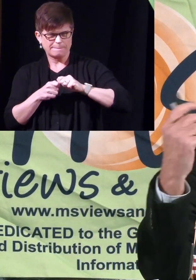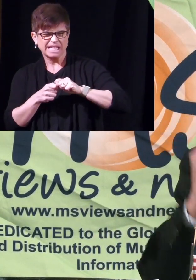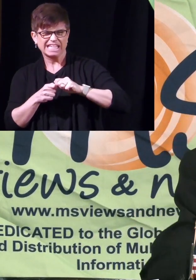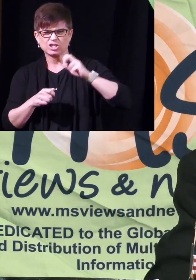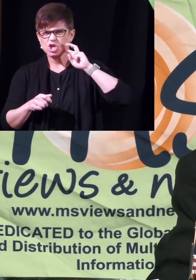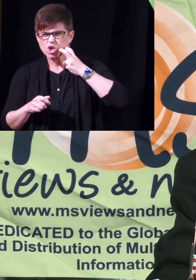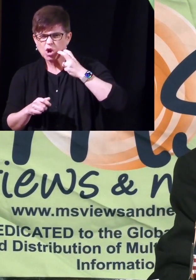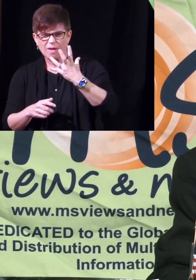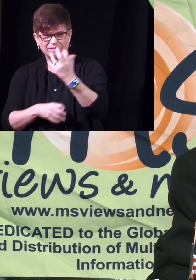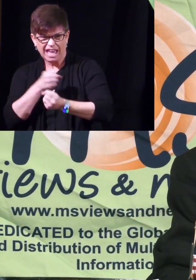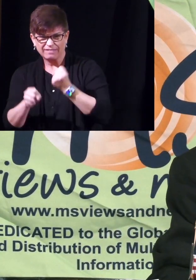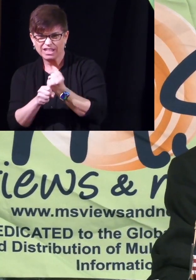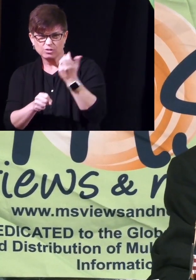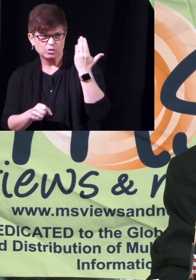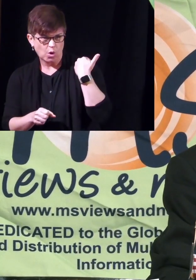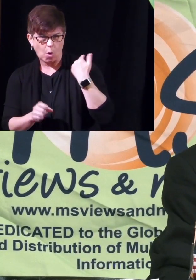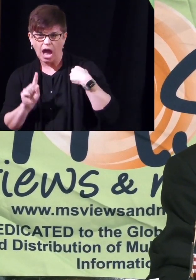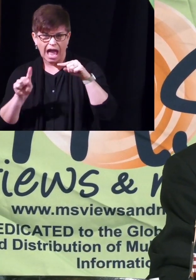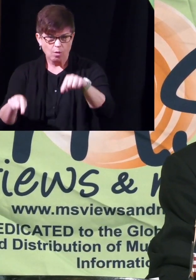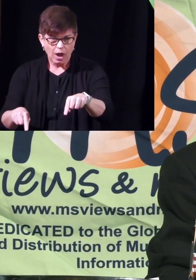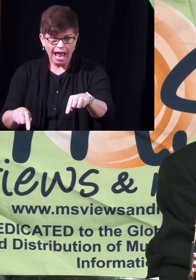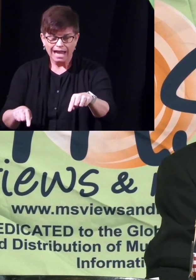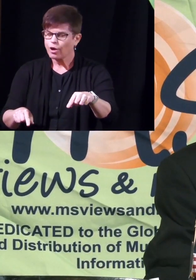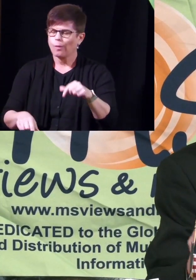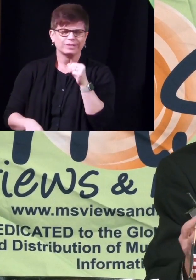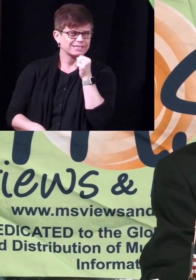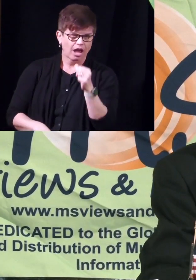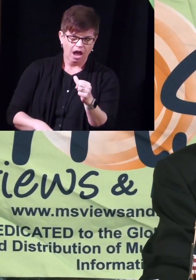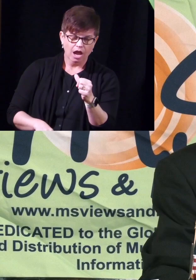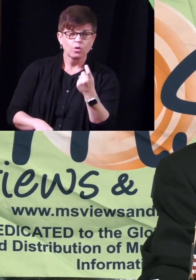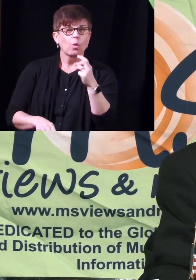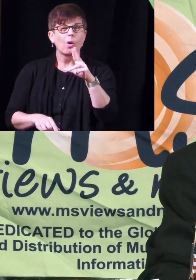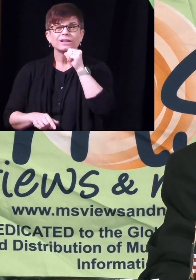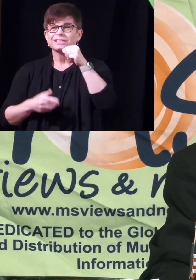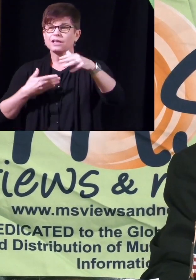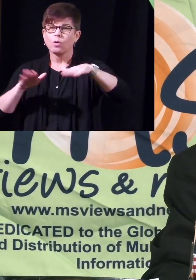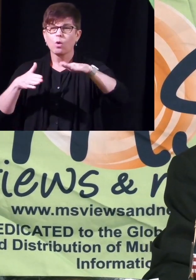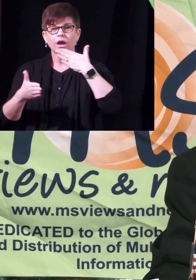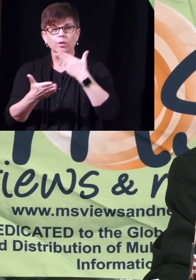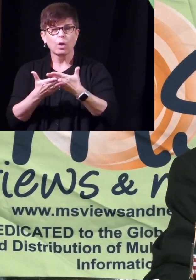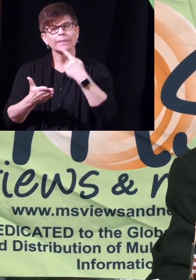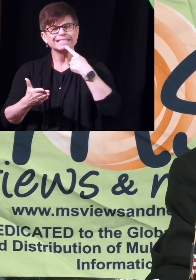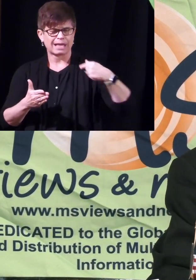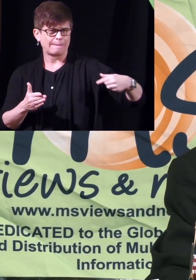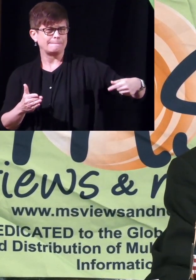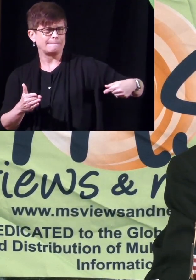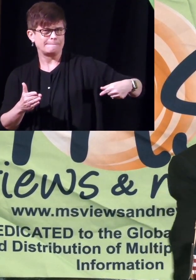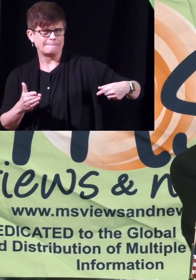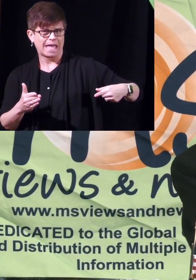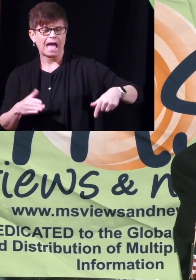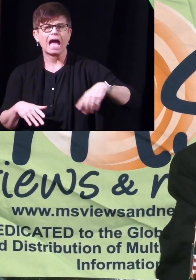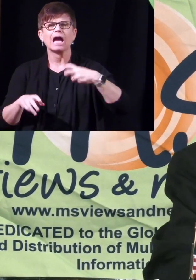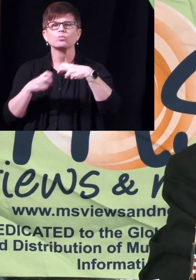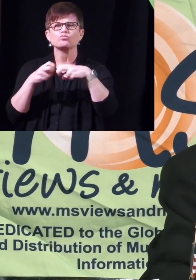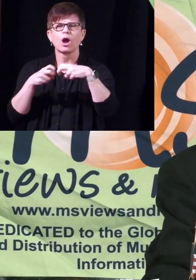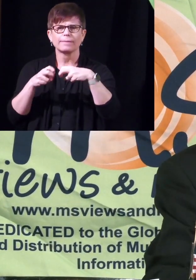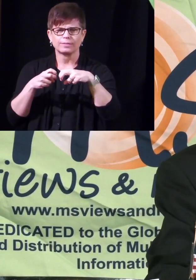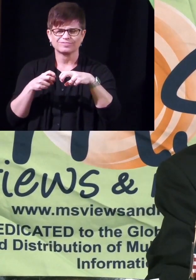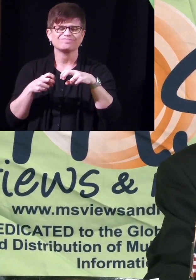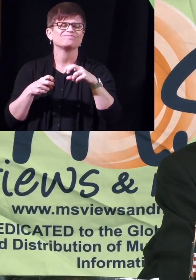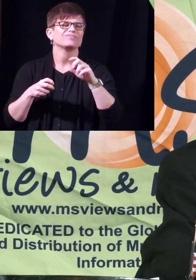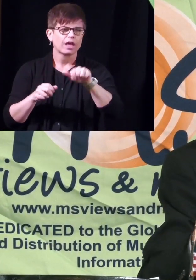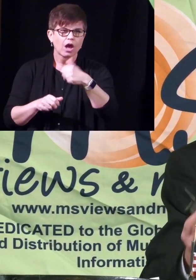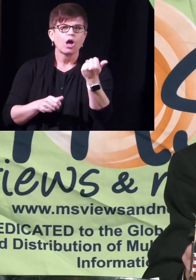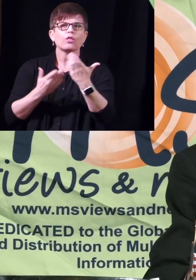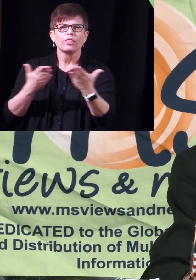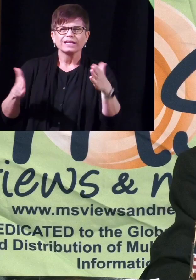numb, and they told me it was a pinched nerve. It wasn't. Or I wasn't walking well, and they told me it's my back. Other things can cause these symptoms. So